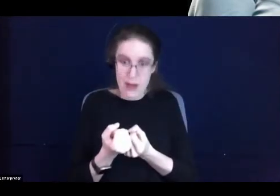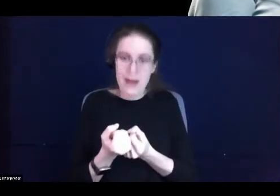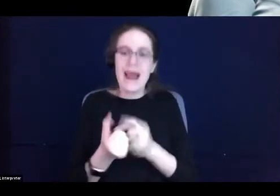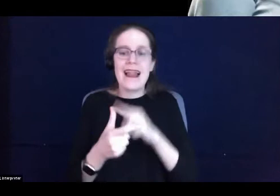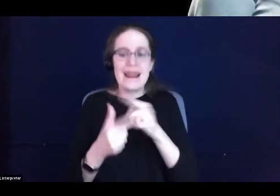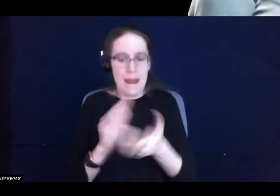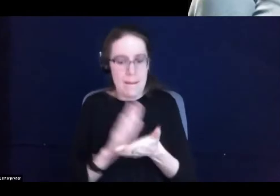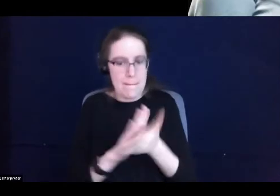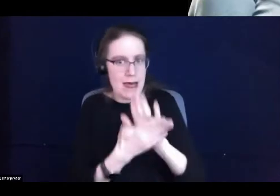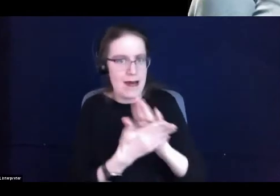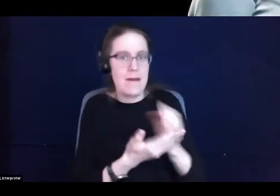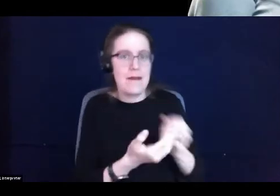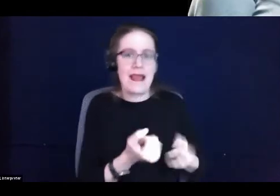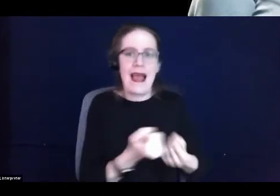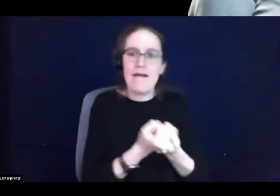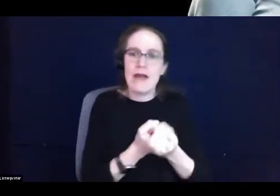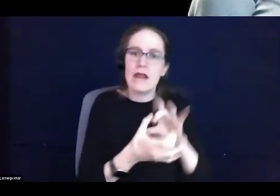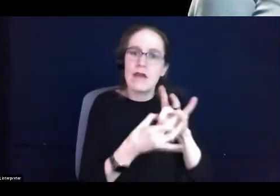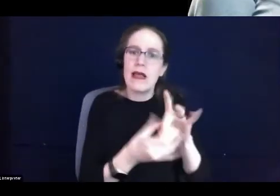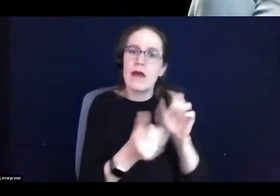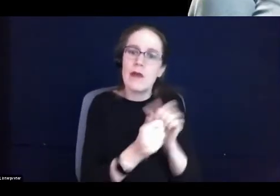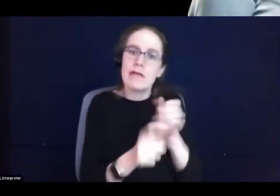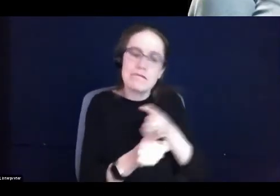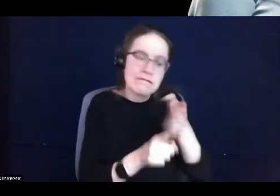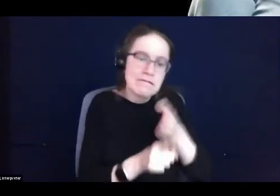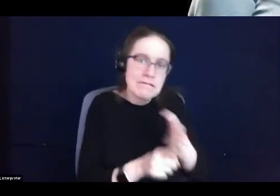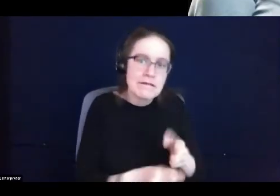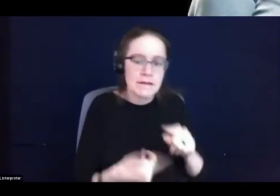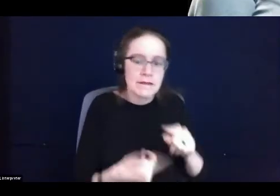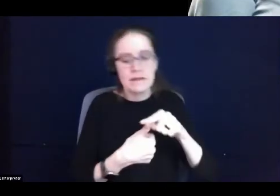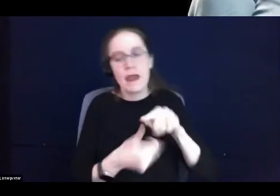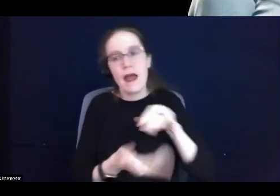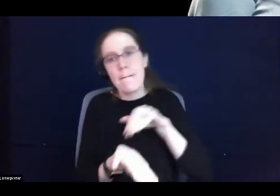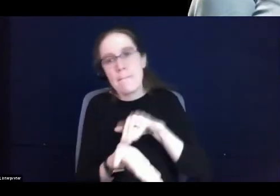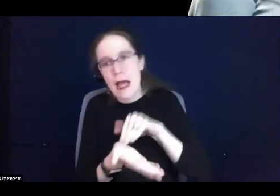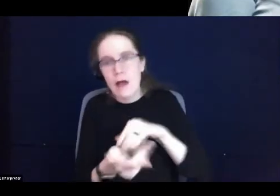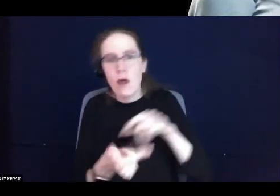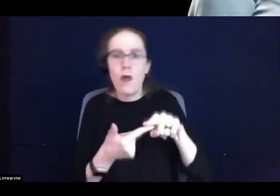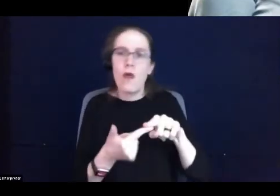medical advocacy or court accompaniment, or any of those other types.